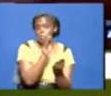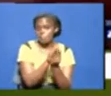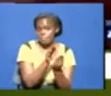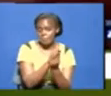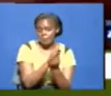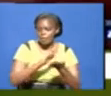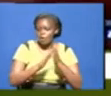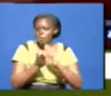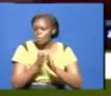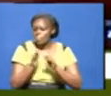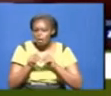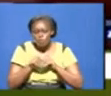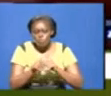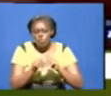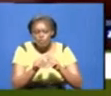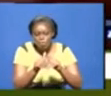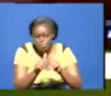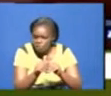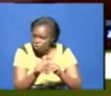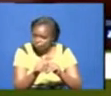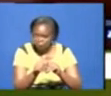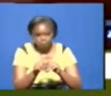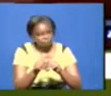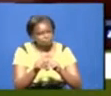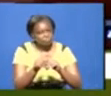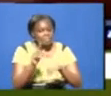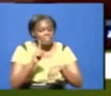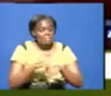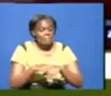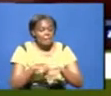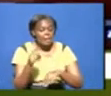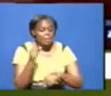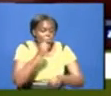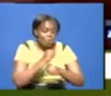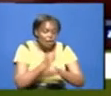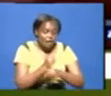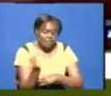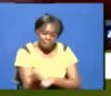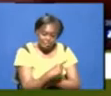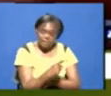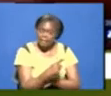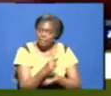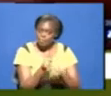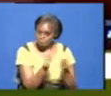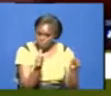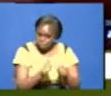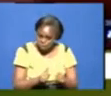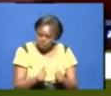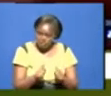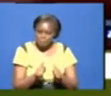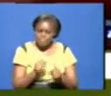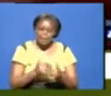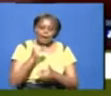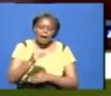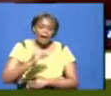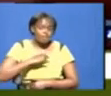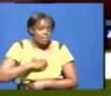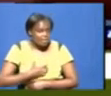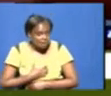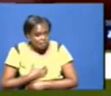them chasing, because they were not chasing when they were paying, they were not chasing when they were getting their salaries, so that they will be